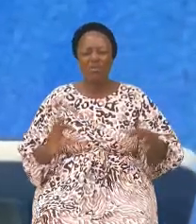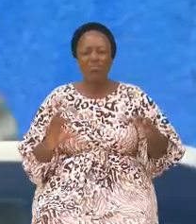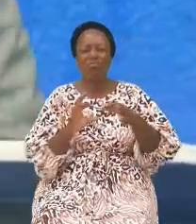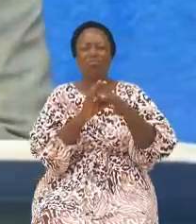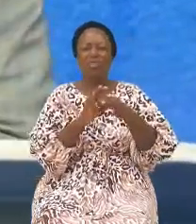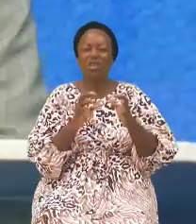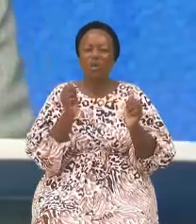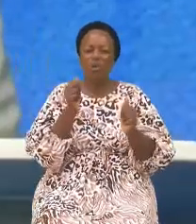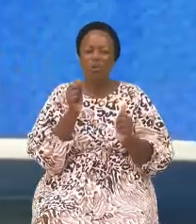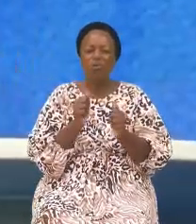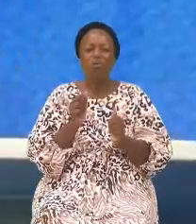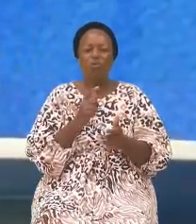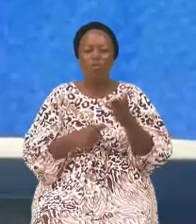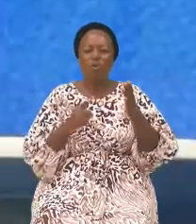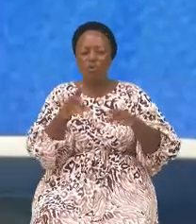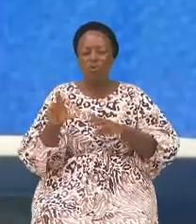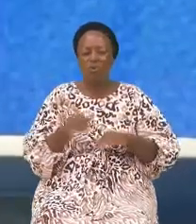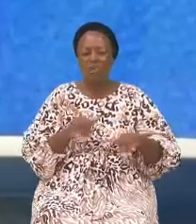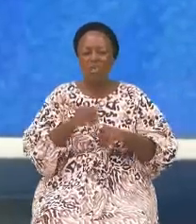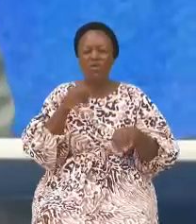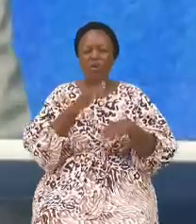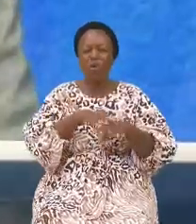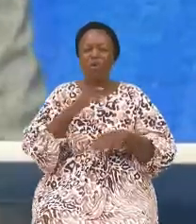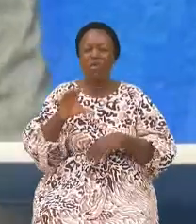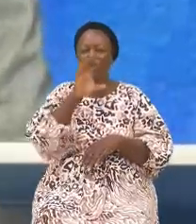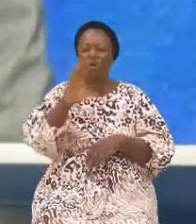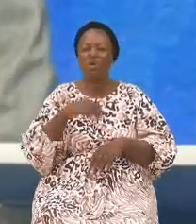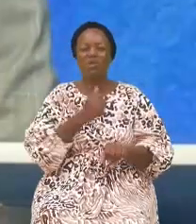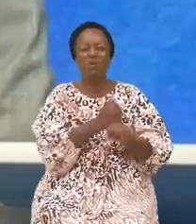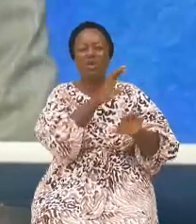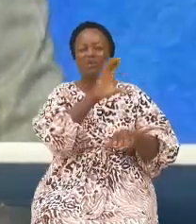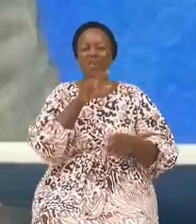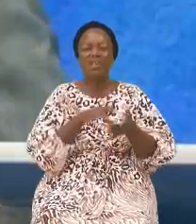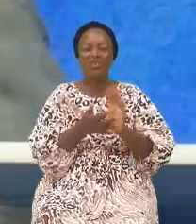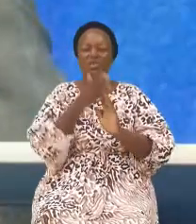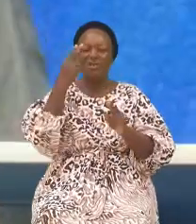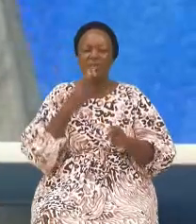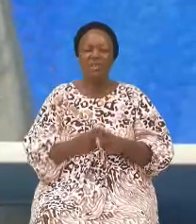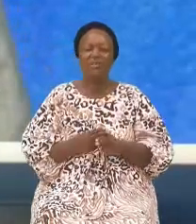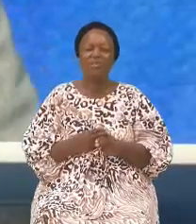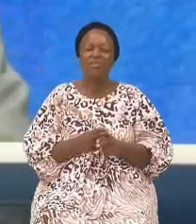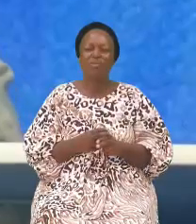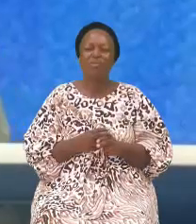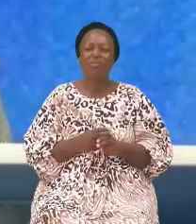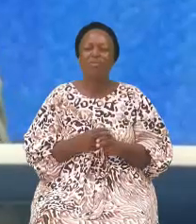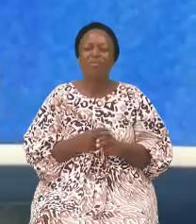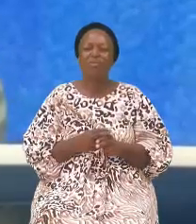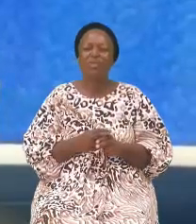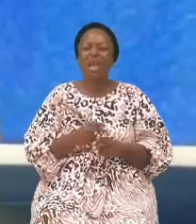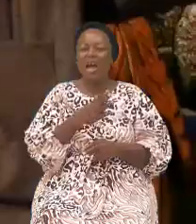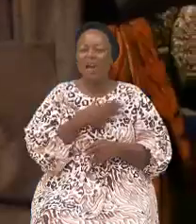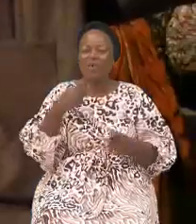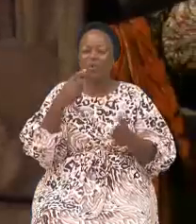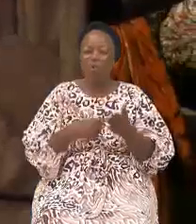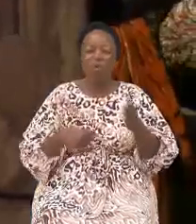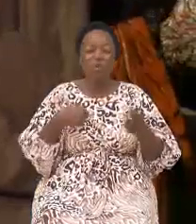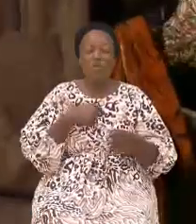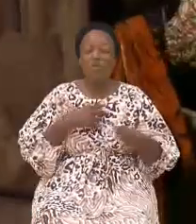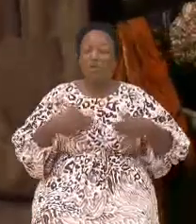our expectation will match what you did on the cross of Calvary in